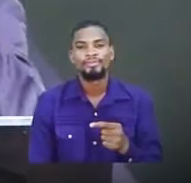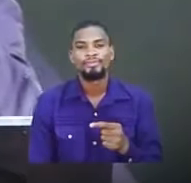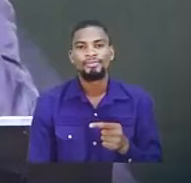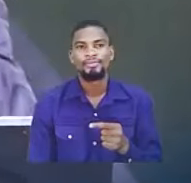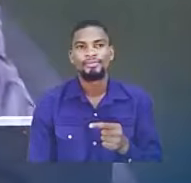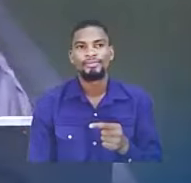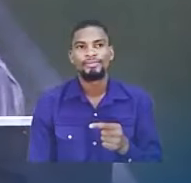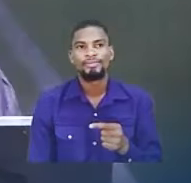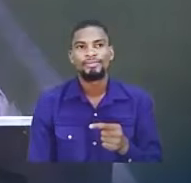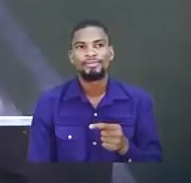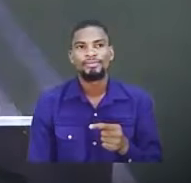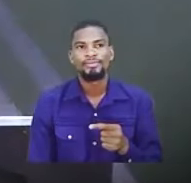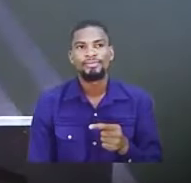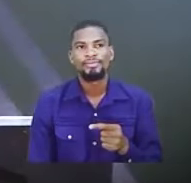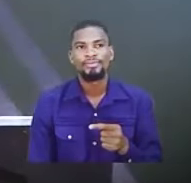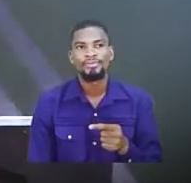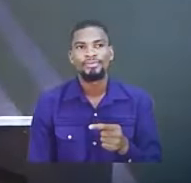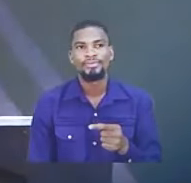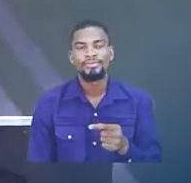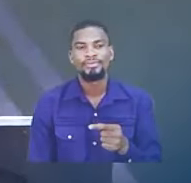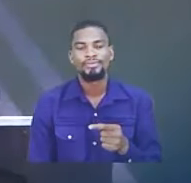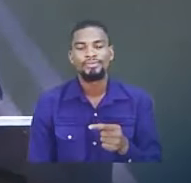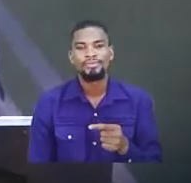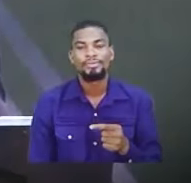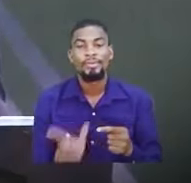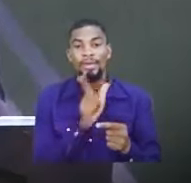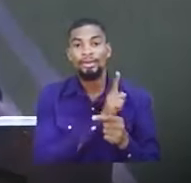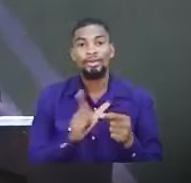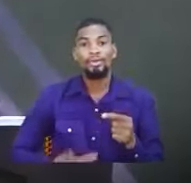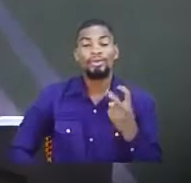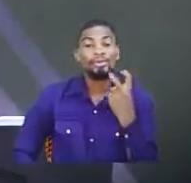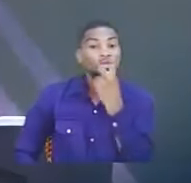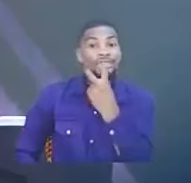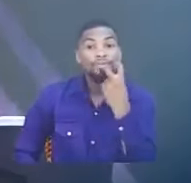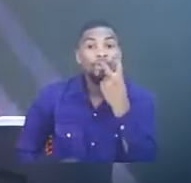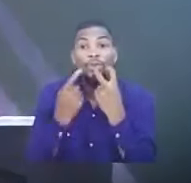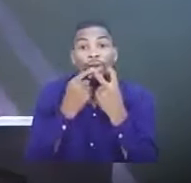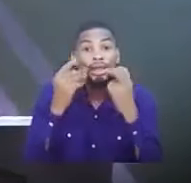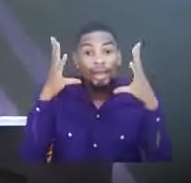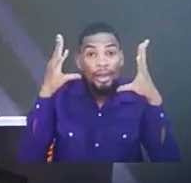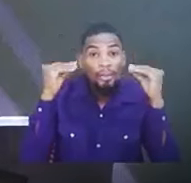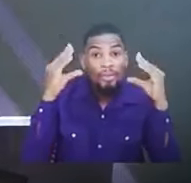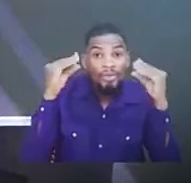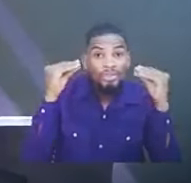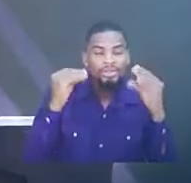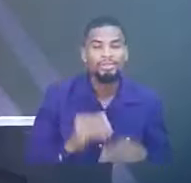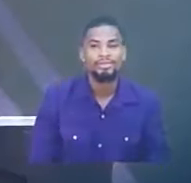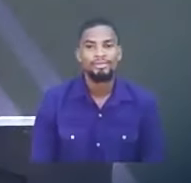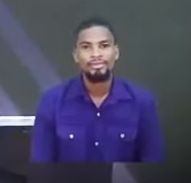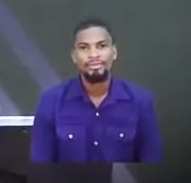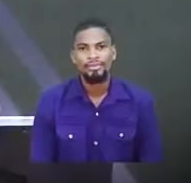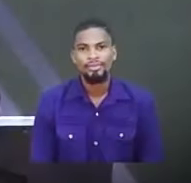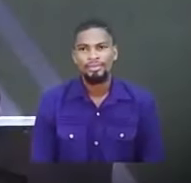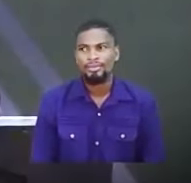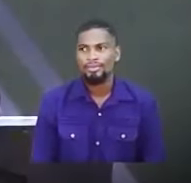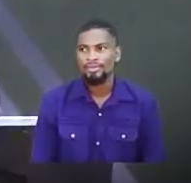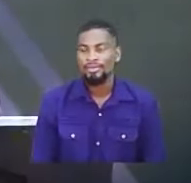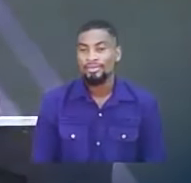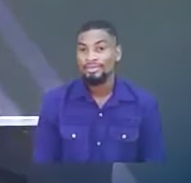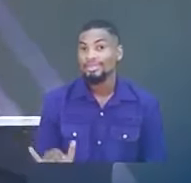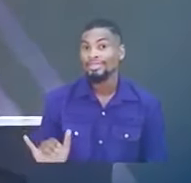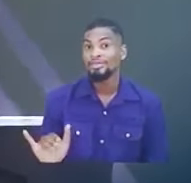Exodus 33, verse 11. The Lord will speak to Moses face to face, as one speak to